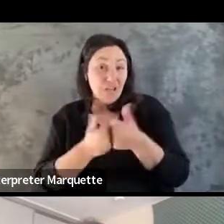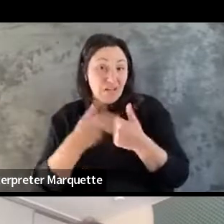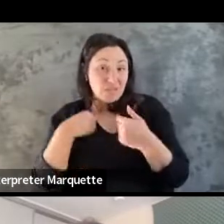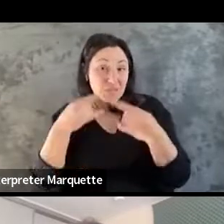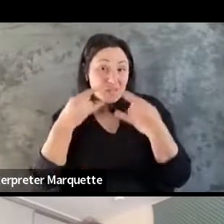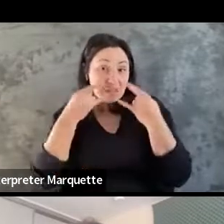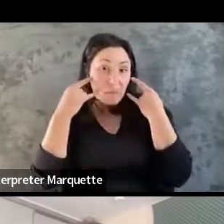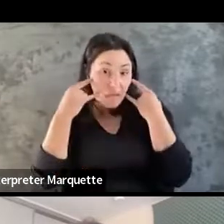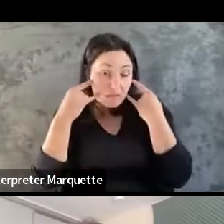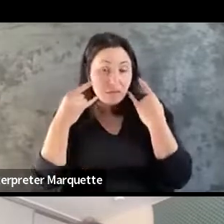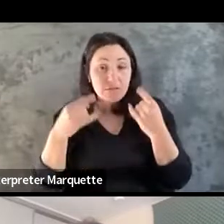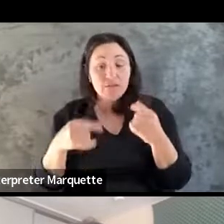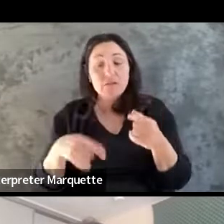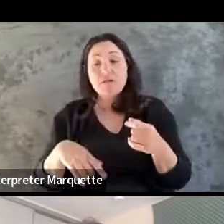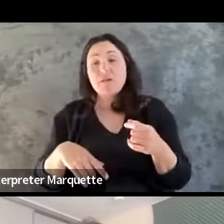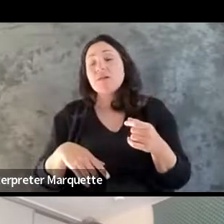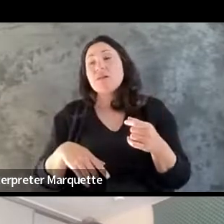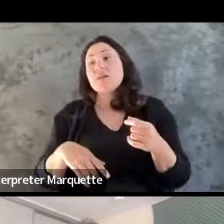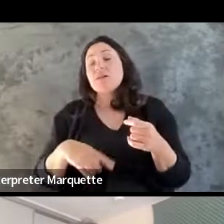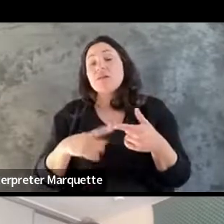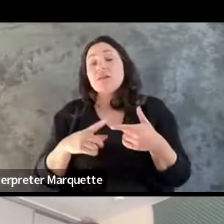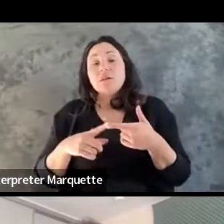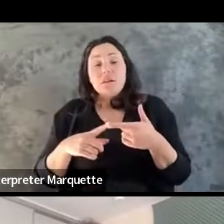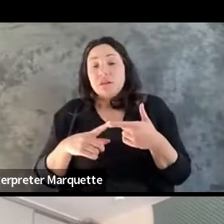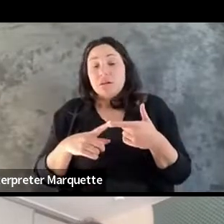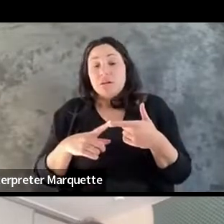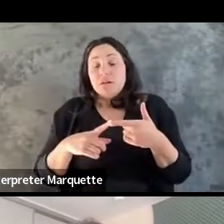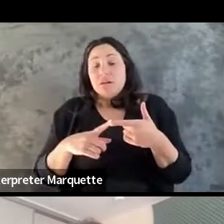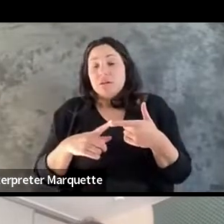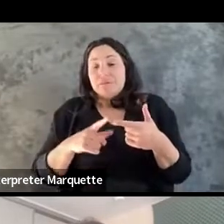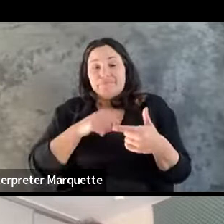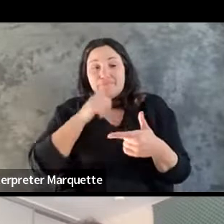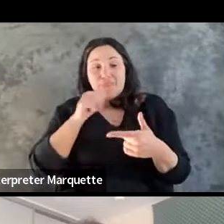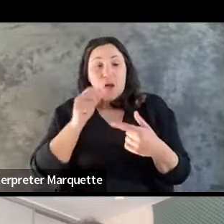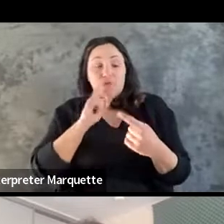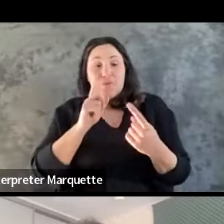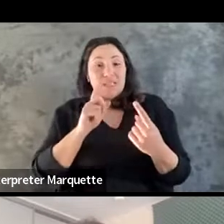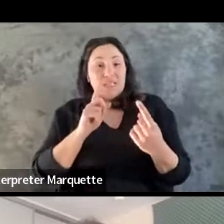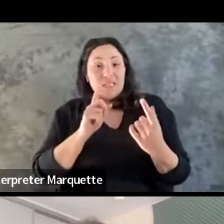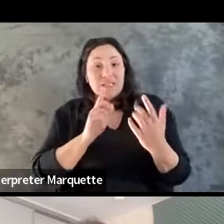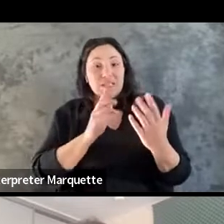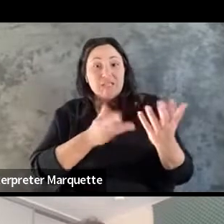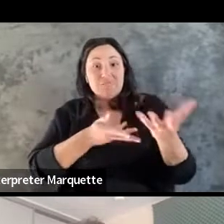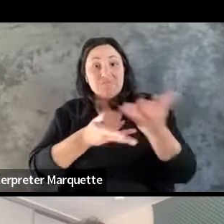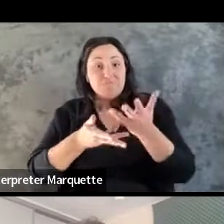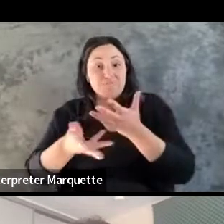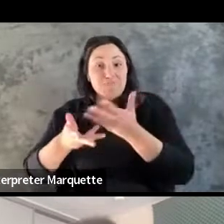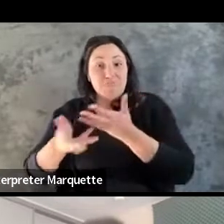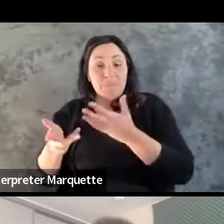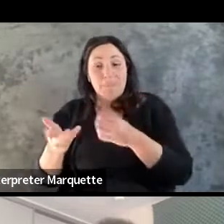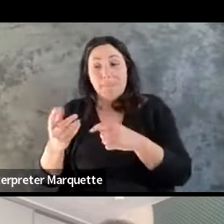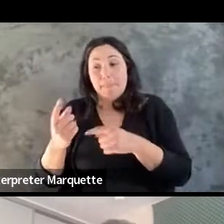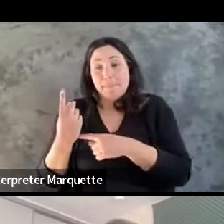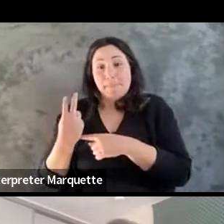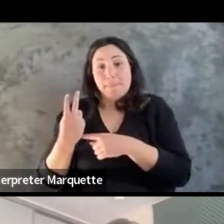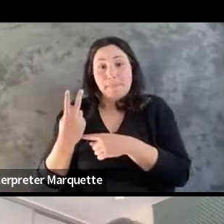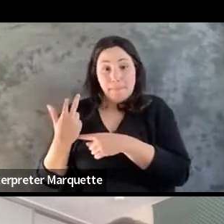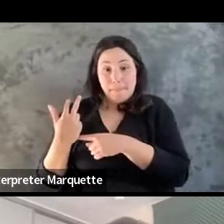masked. Folks have less interaction in the last couple of years than previous to